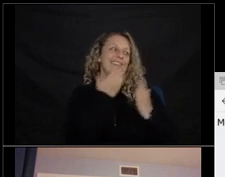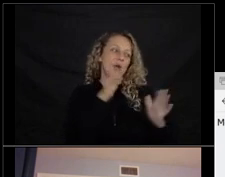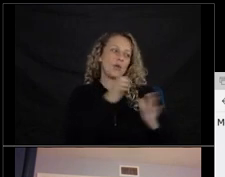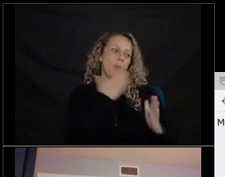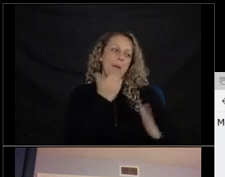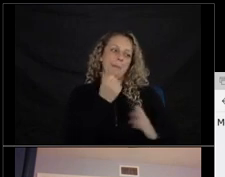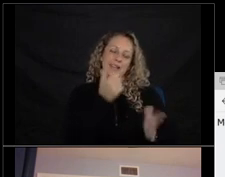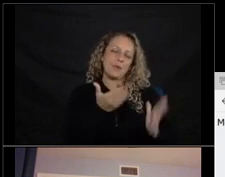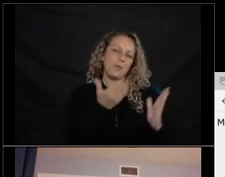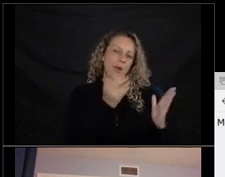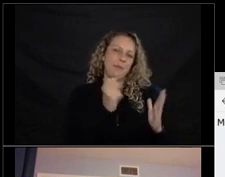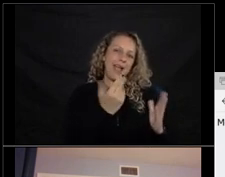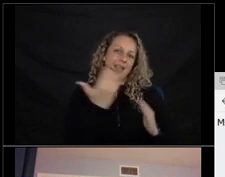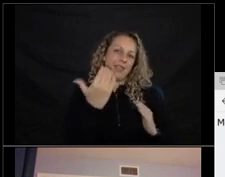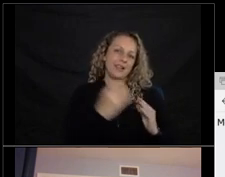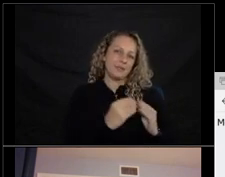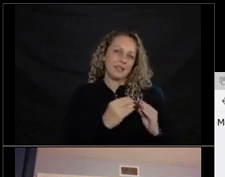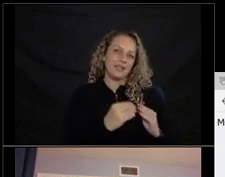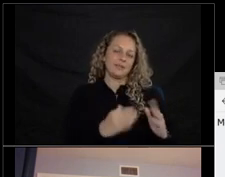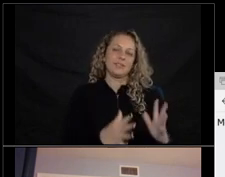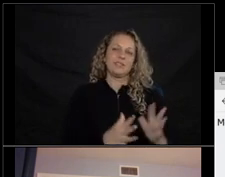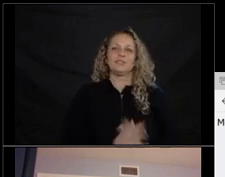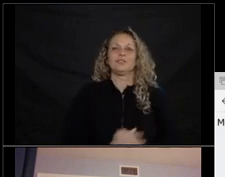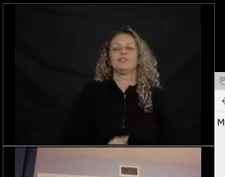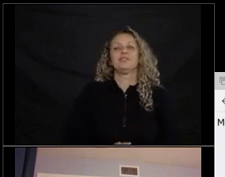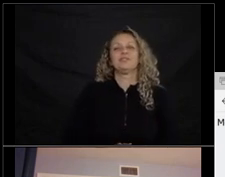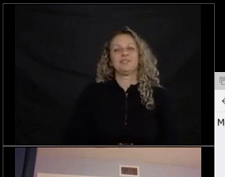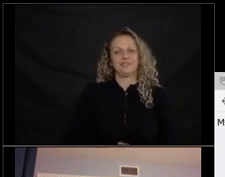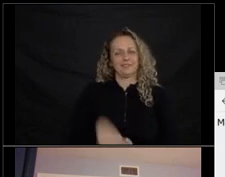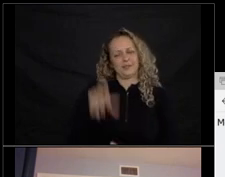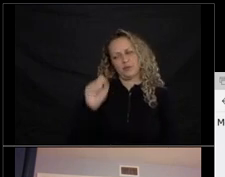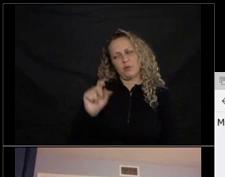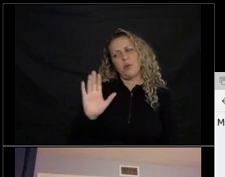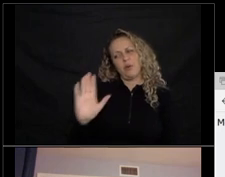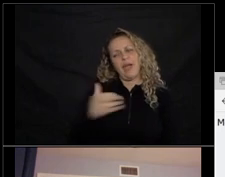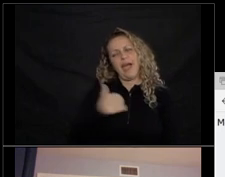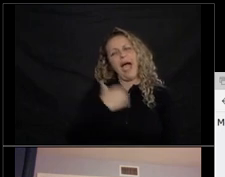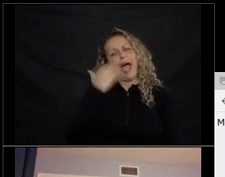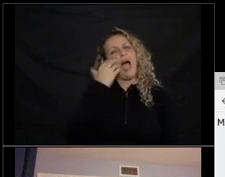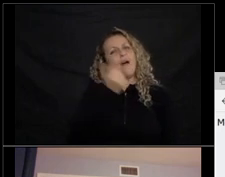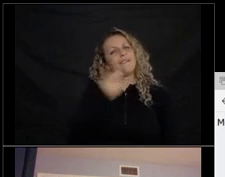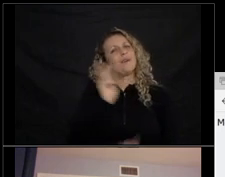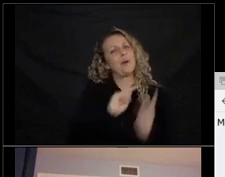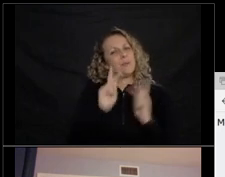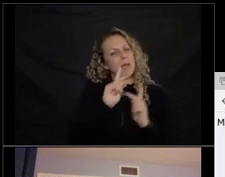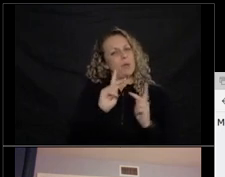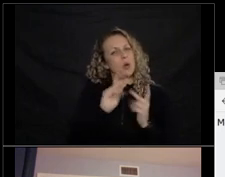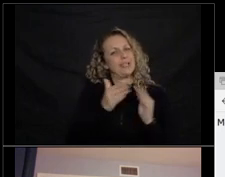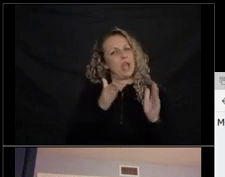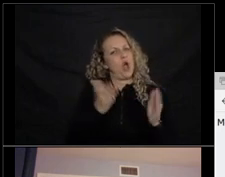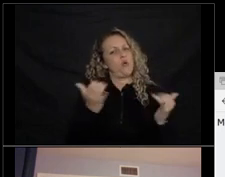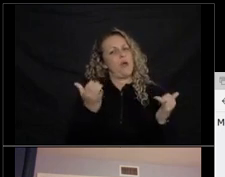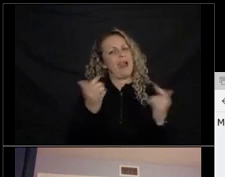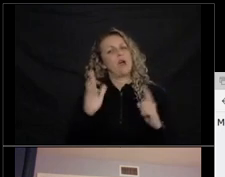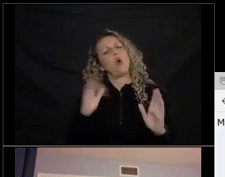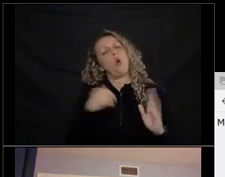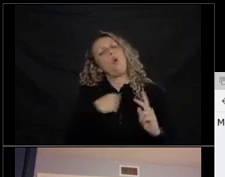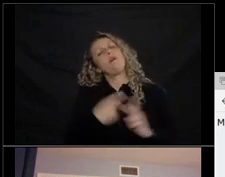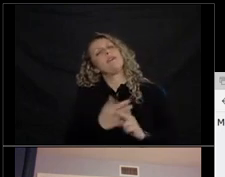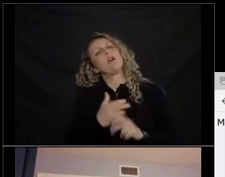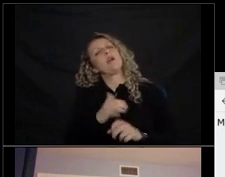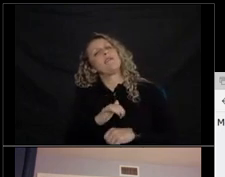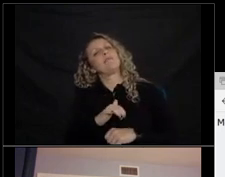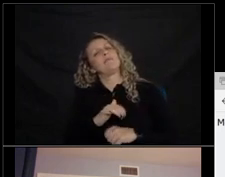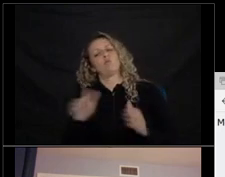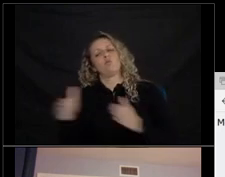to bring it back again at the next meeting. It's okay. I know there's a couple of people here in City Hall right now, so we'll figure enough rooms